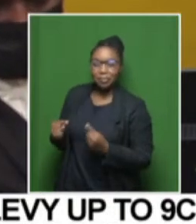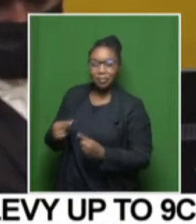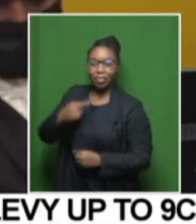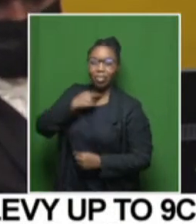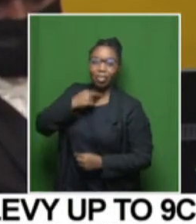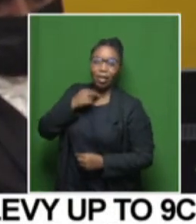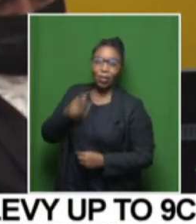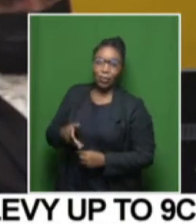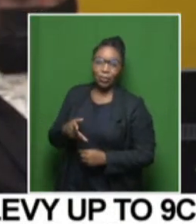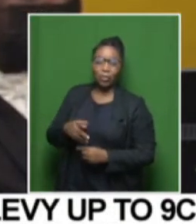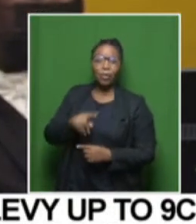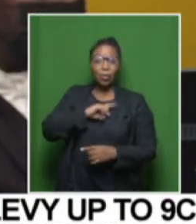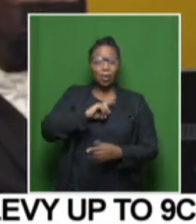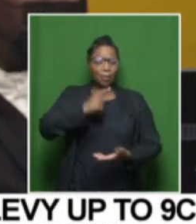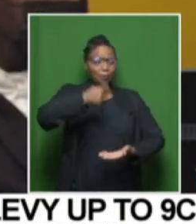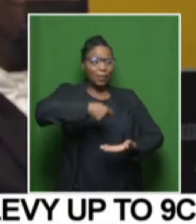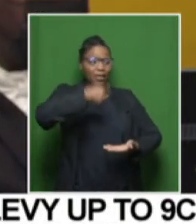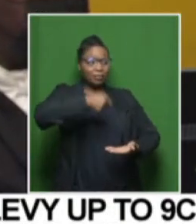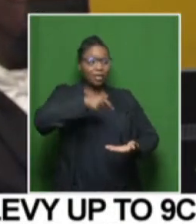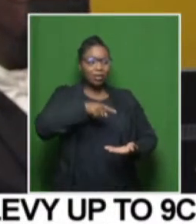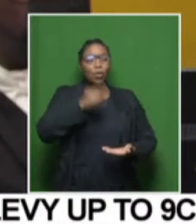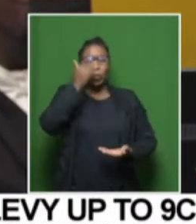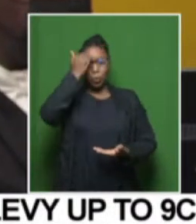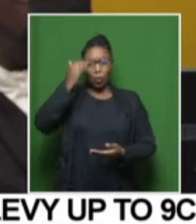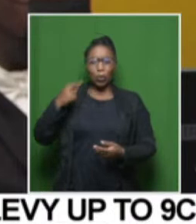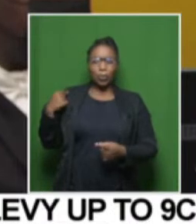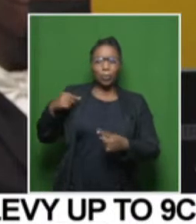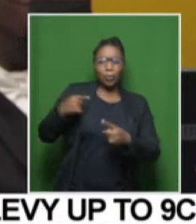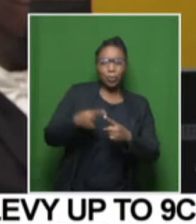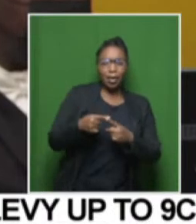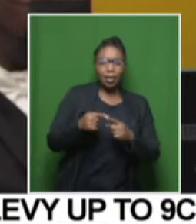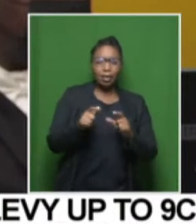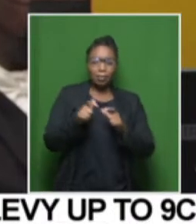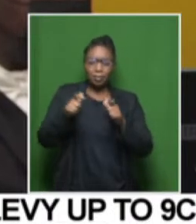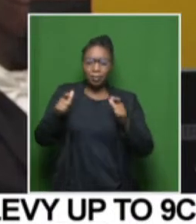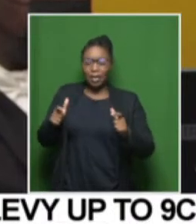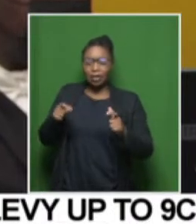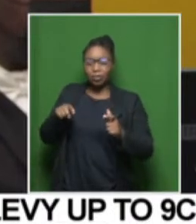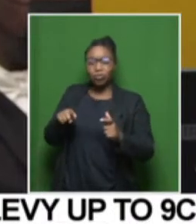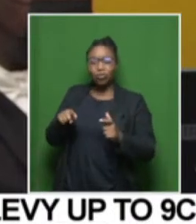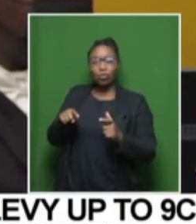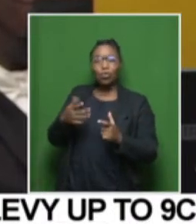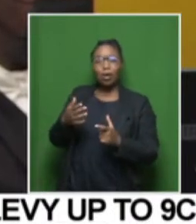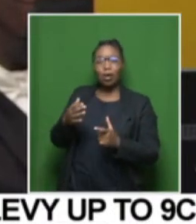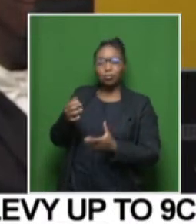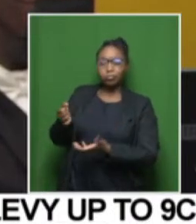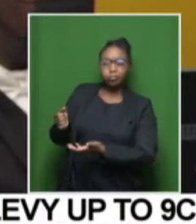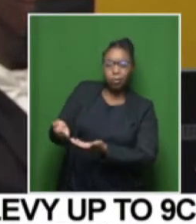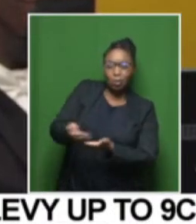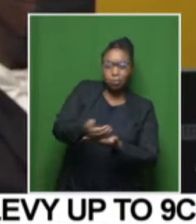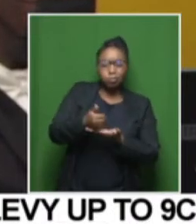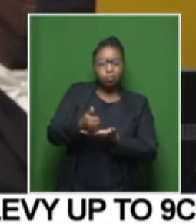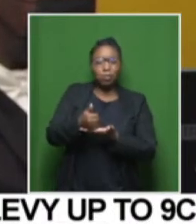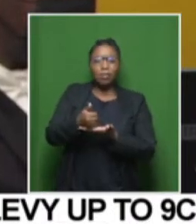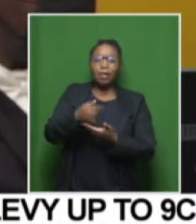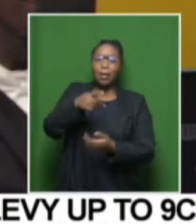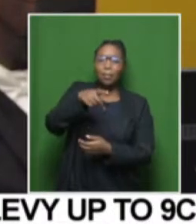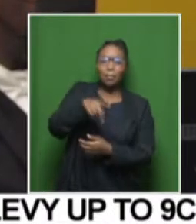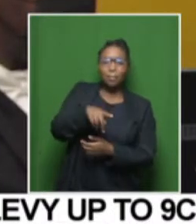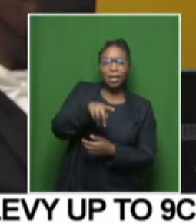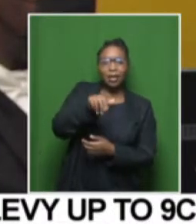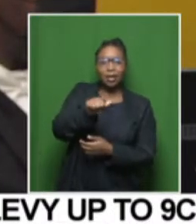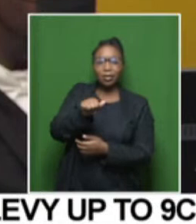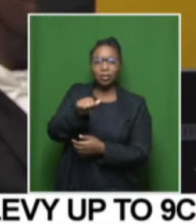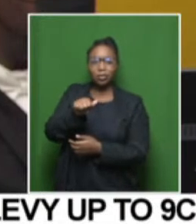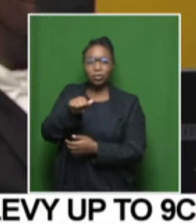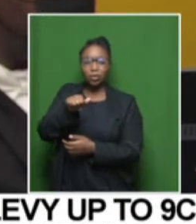not increased taxes in the major revenue-generating categories such as personal income tax, VAT, and general